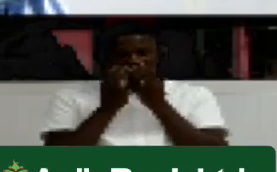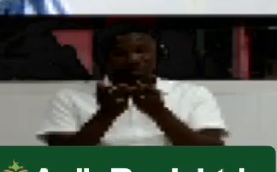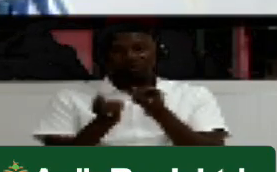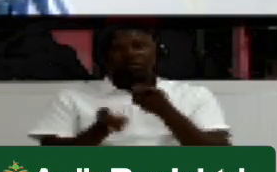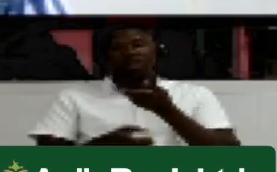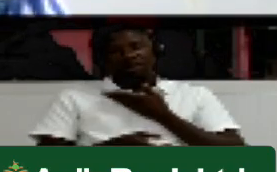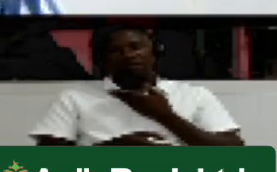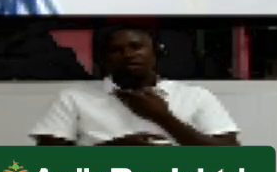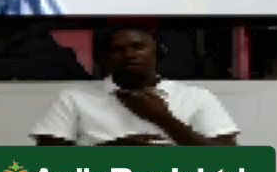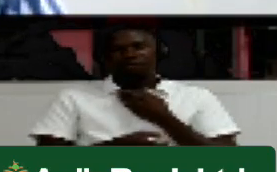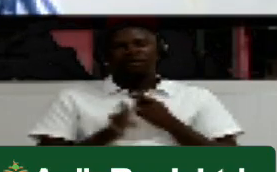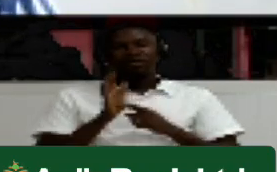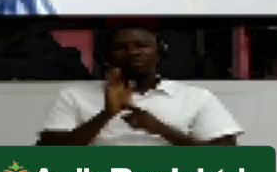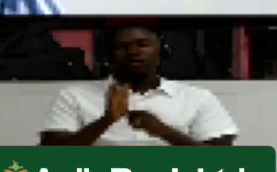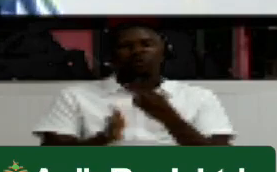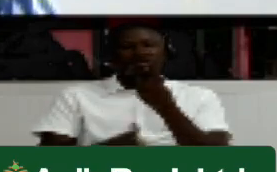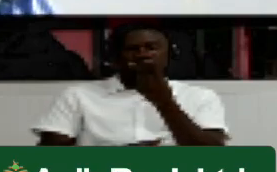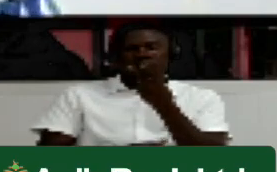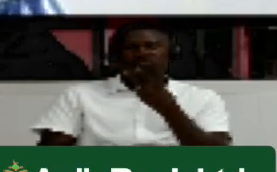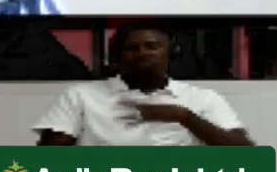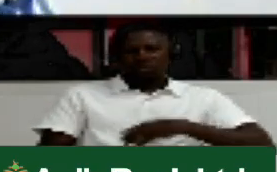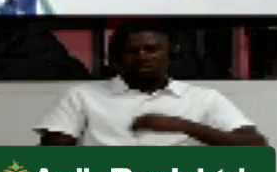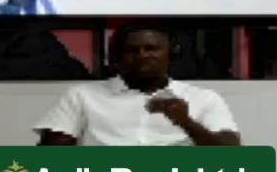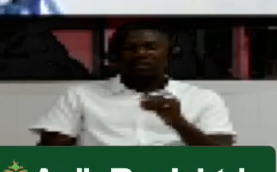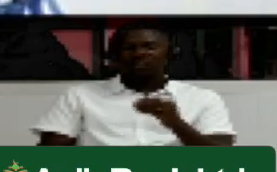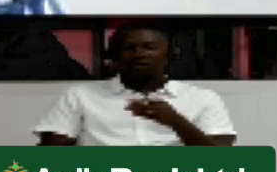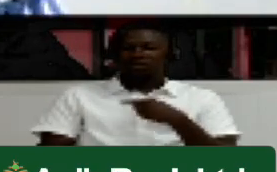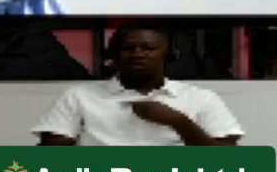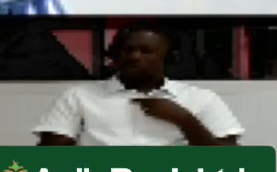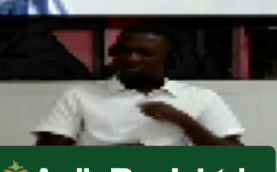he will just see us as his kids.